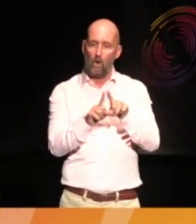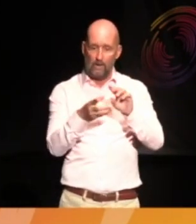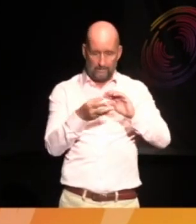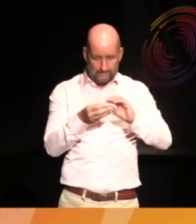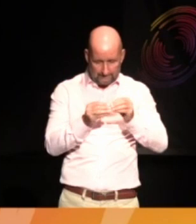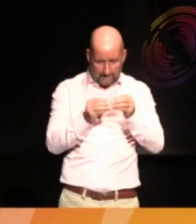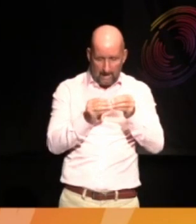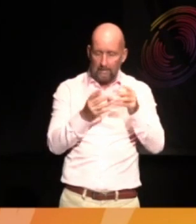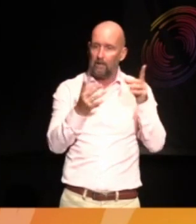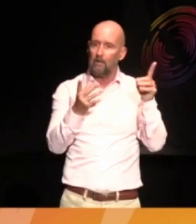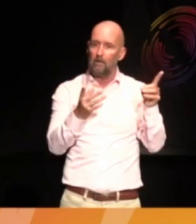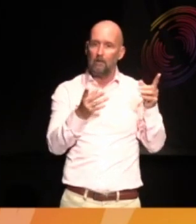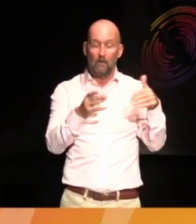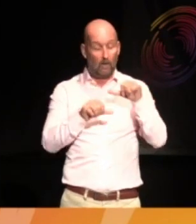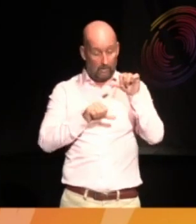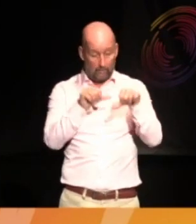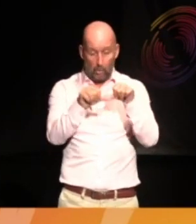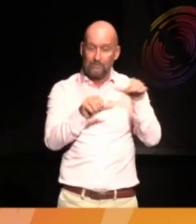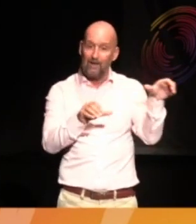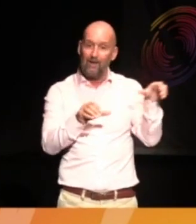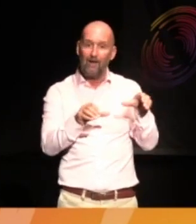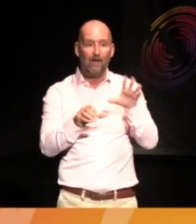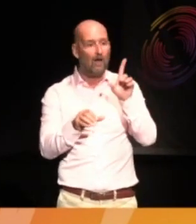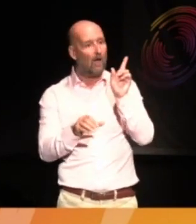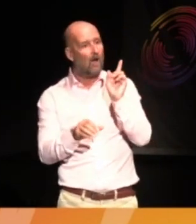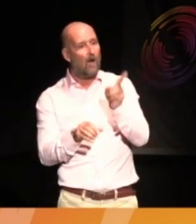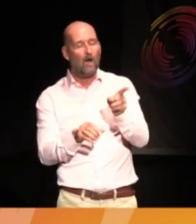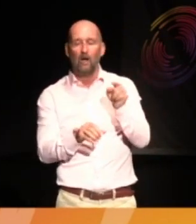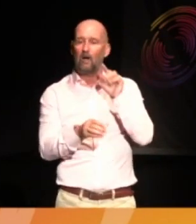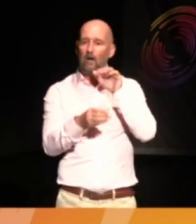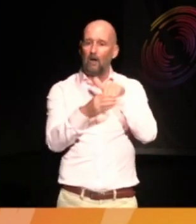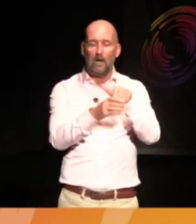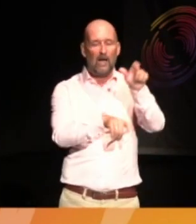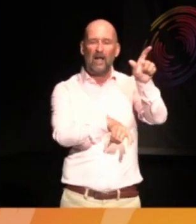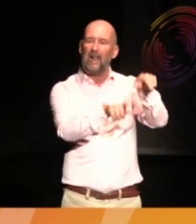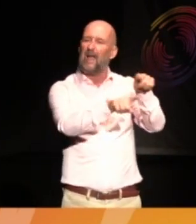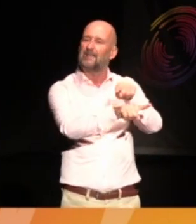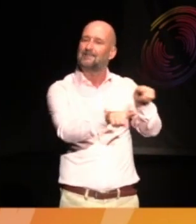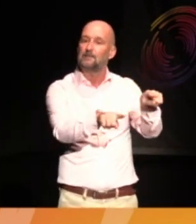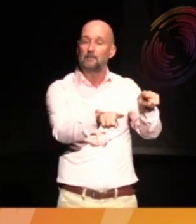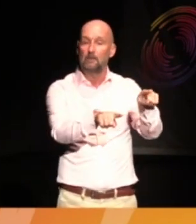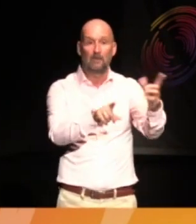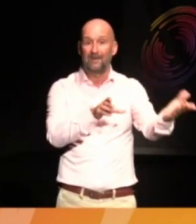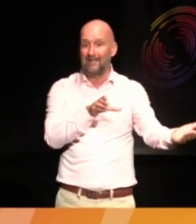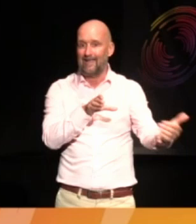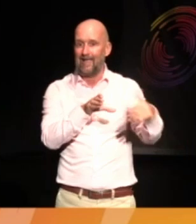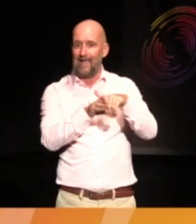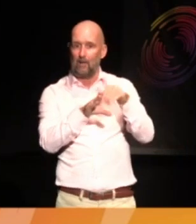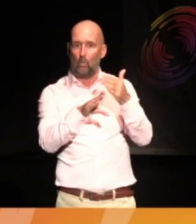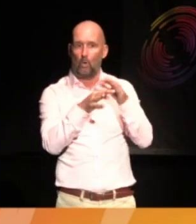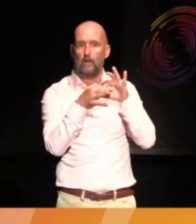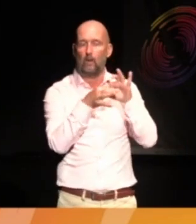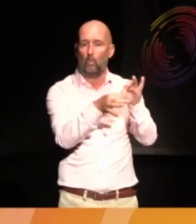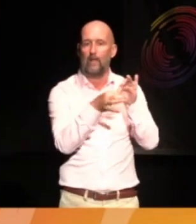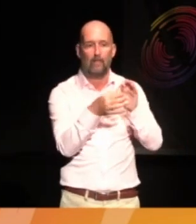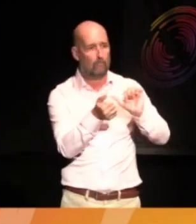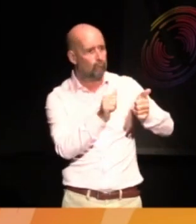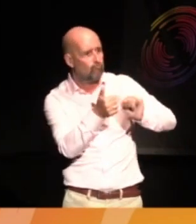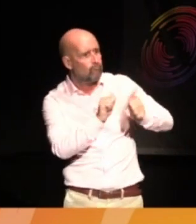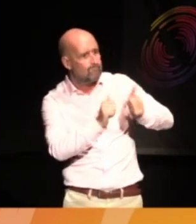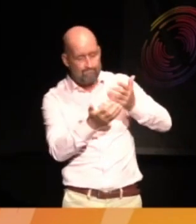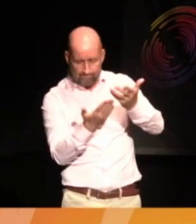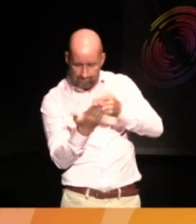design process, rather than just seeing them as users or clients. It's like working collaboratively with the